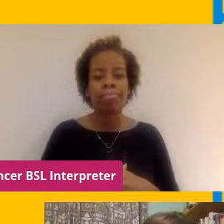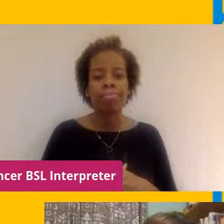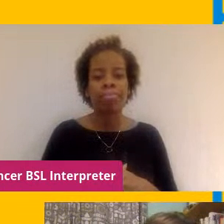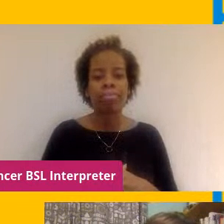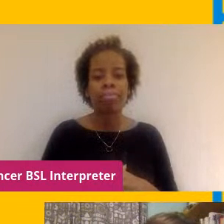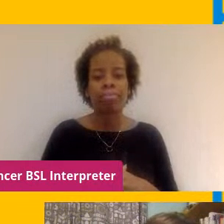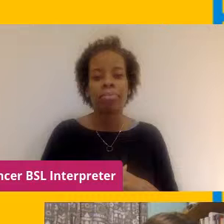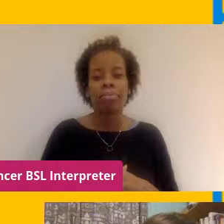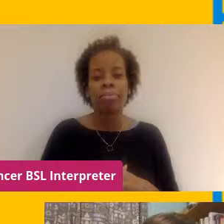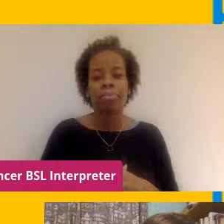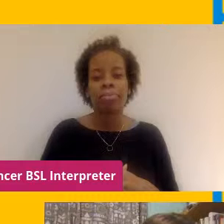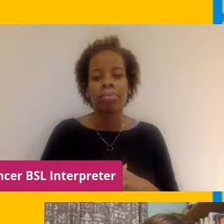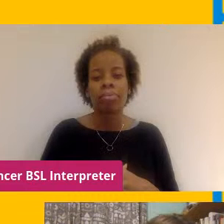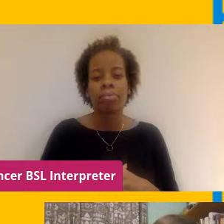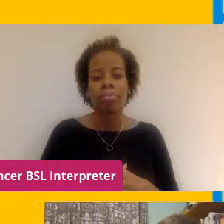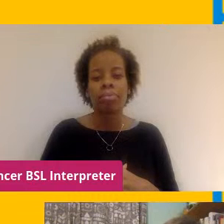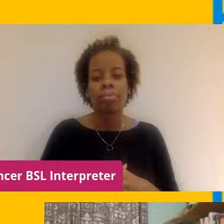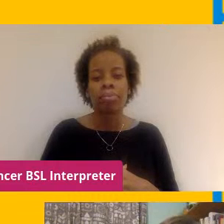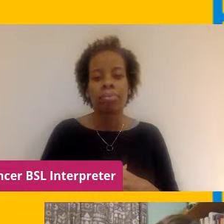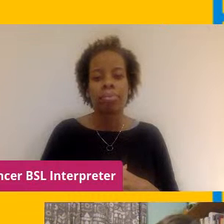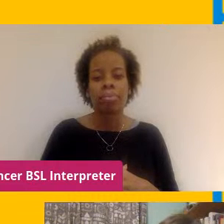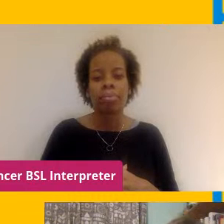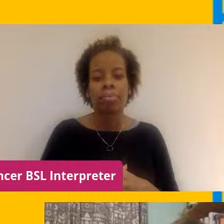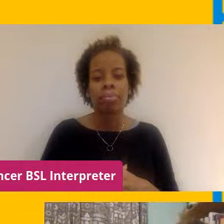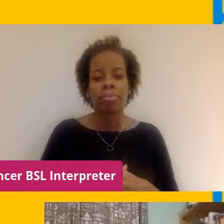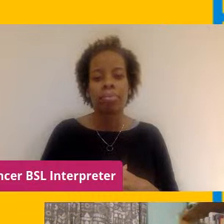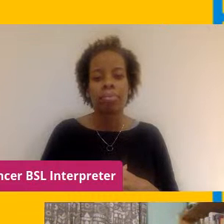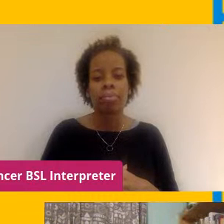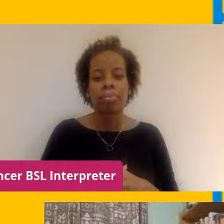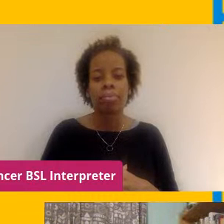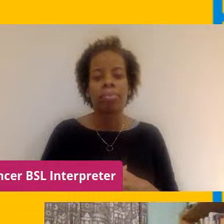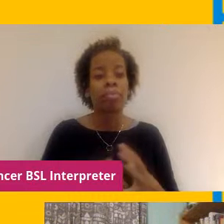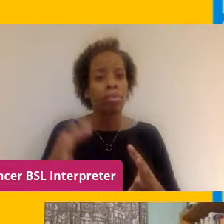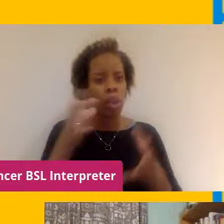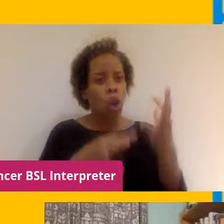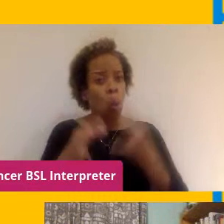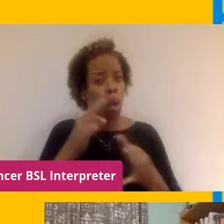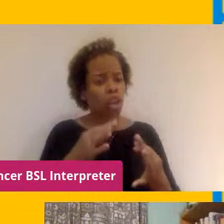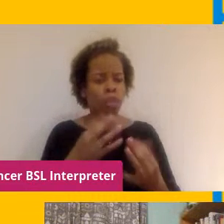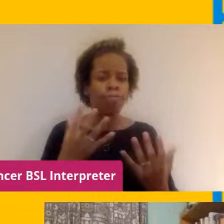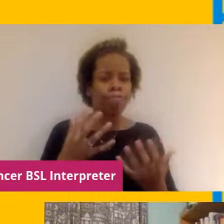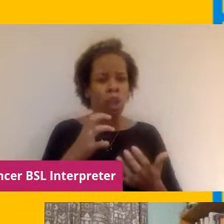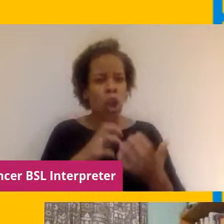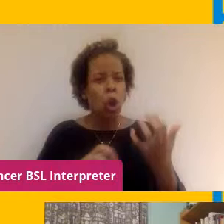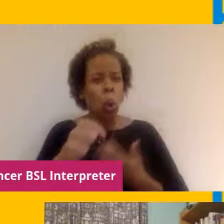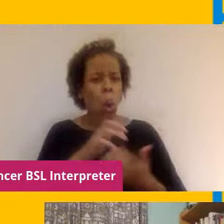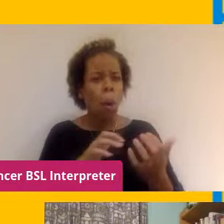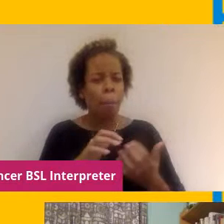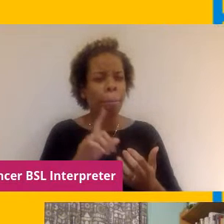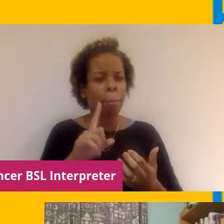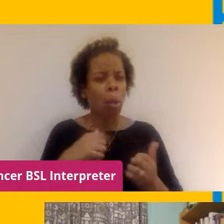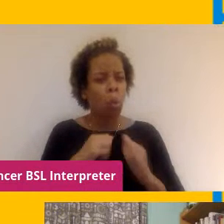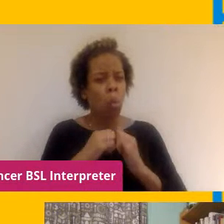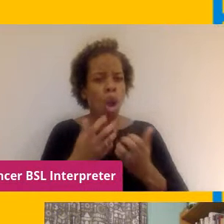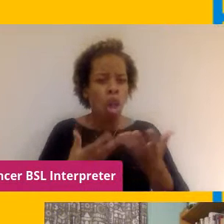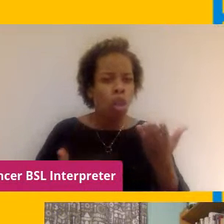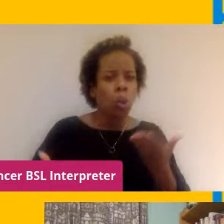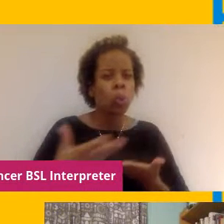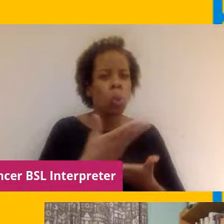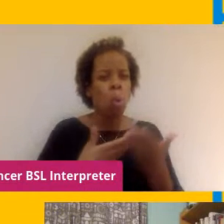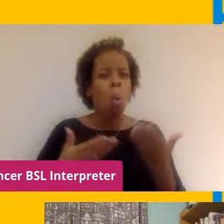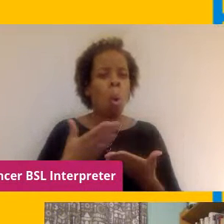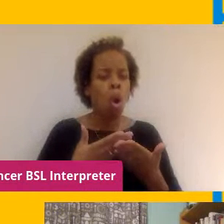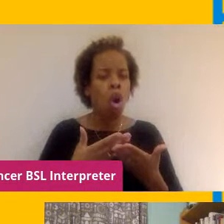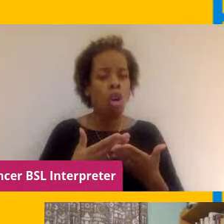here that I think is quite complicated, but I think it's definitely worth discussing, because I'm aware that this has